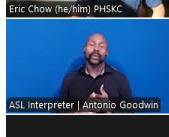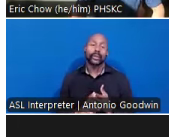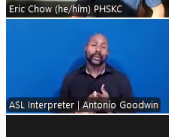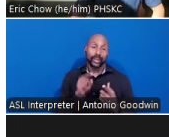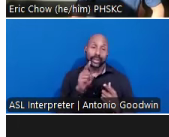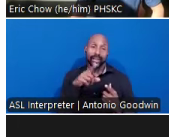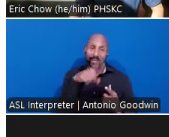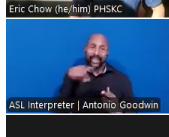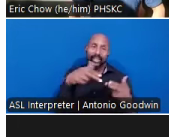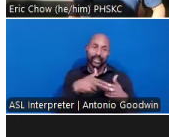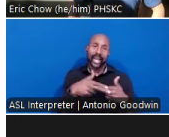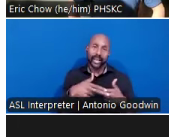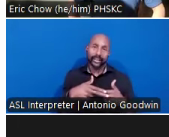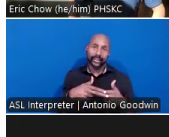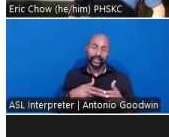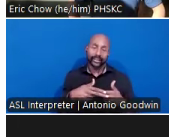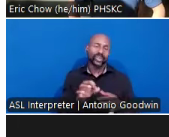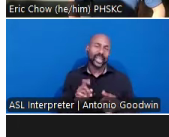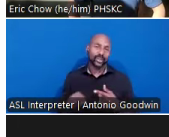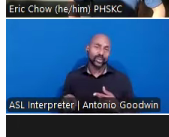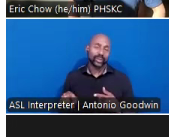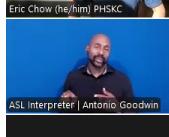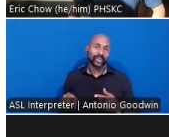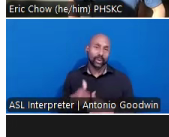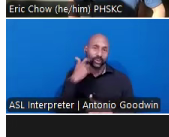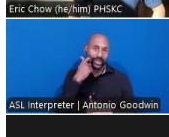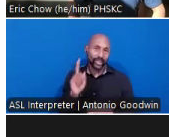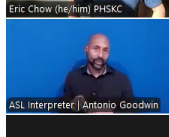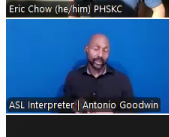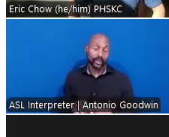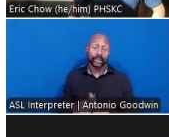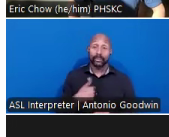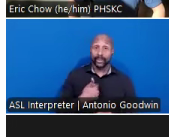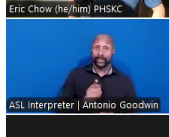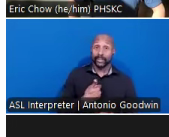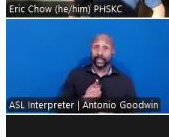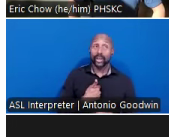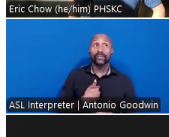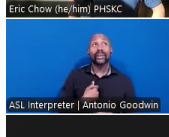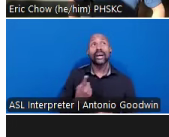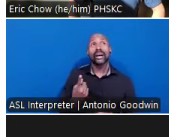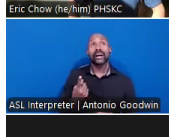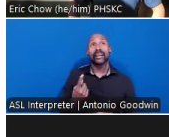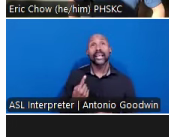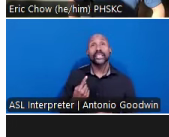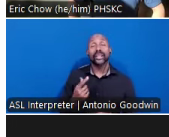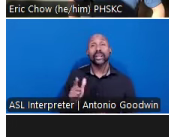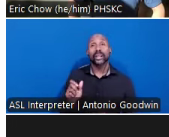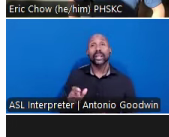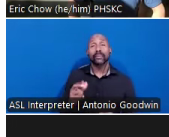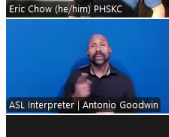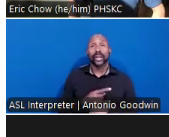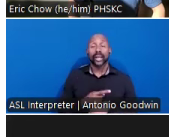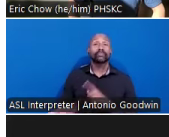still up. So I'm asking this question because I personally got COVID for the first time last year, Labor Day, and